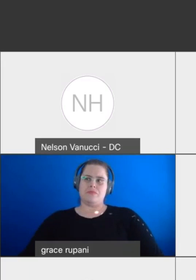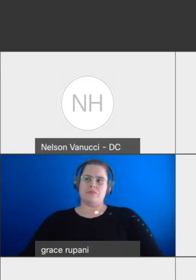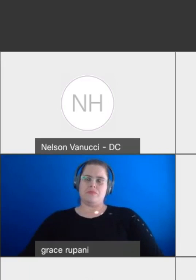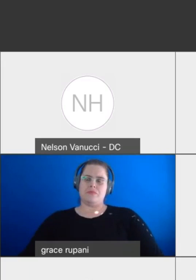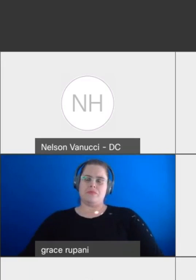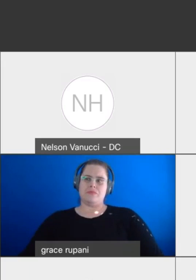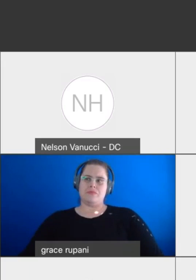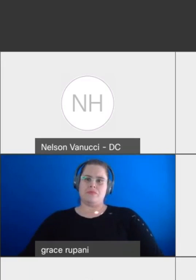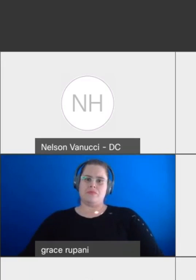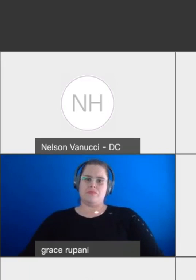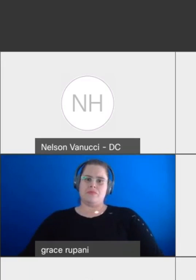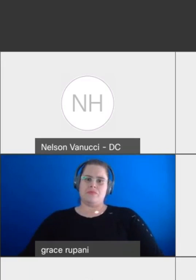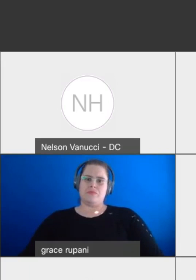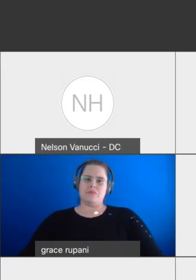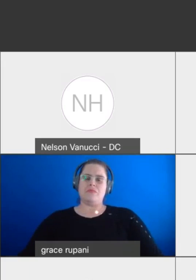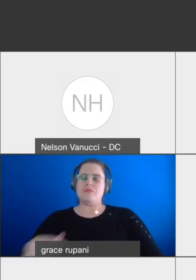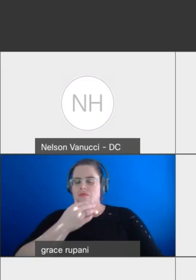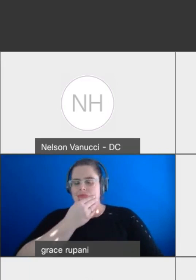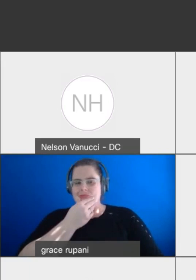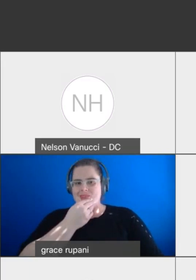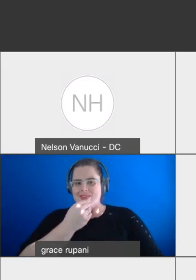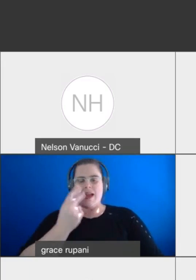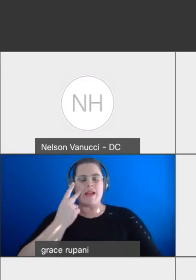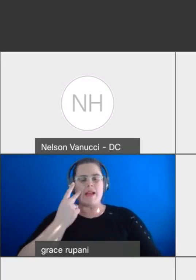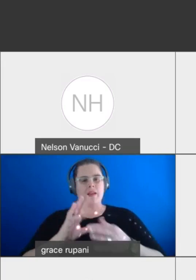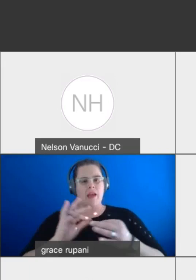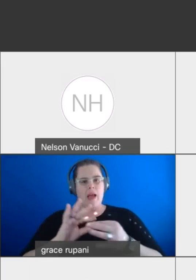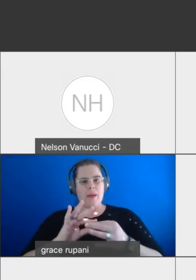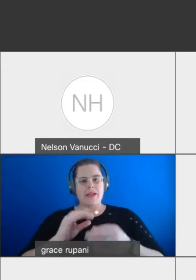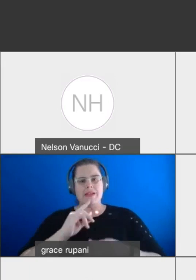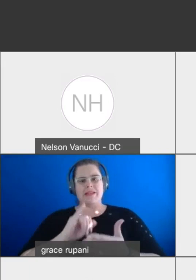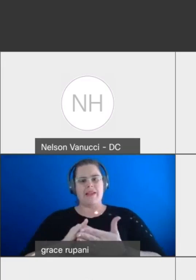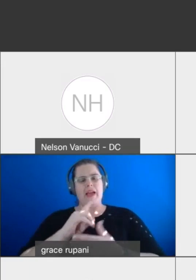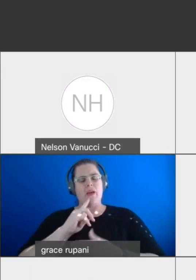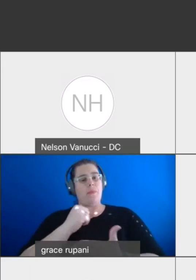There's a comment, it would be helpful for DDS to push